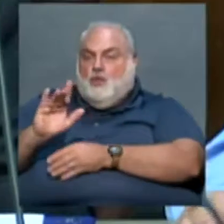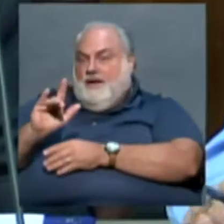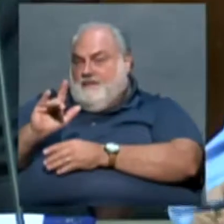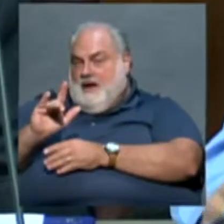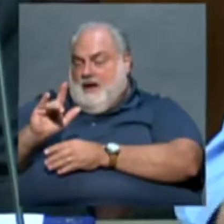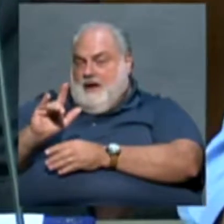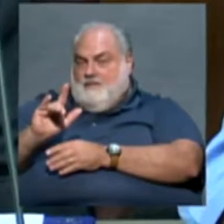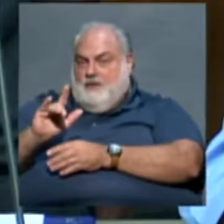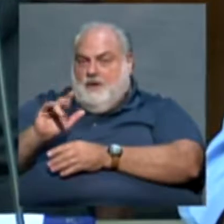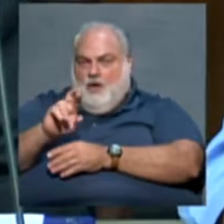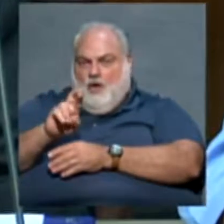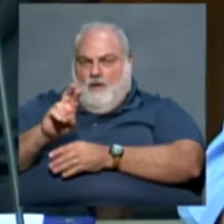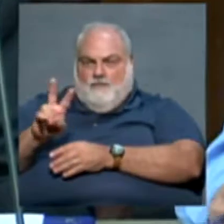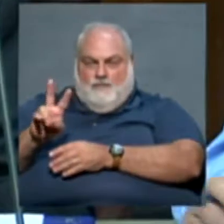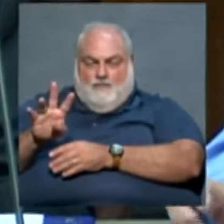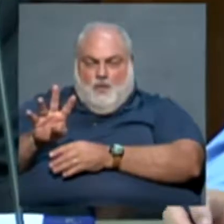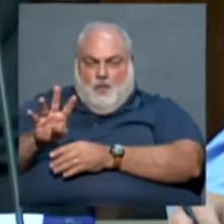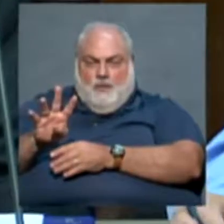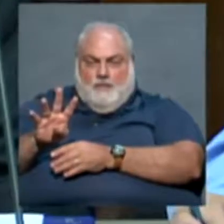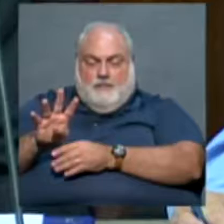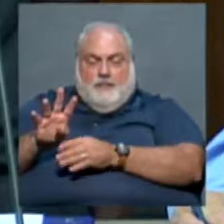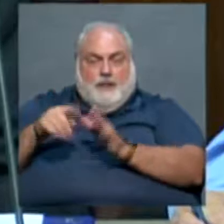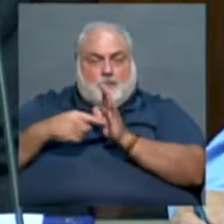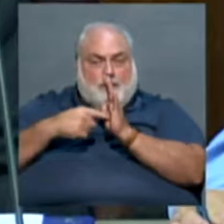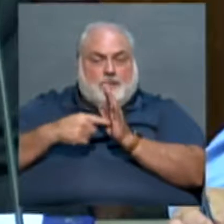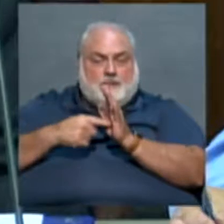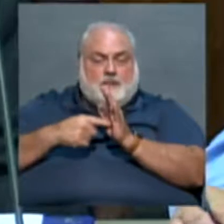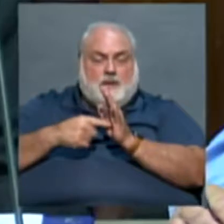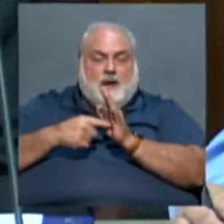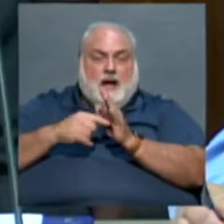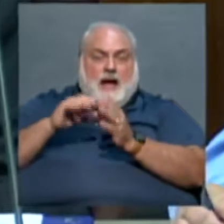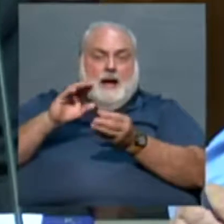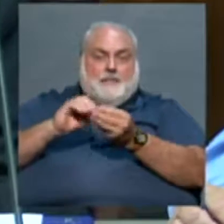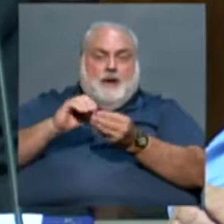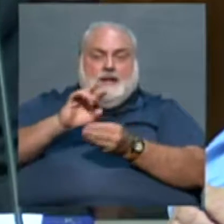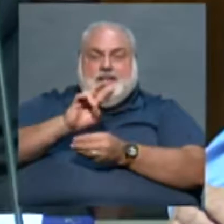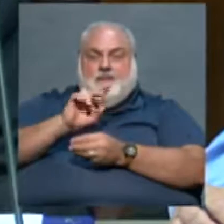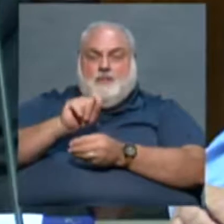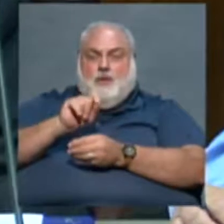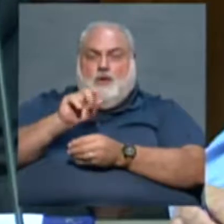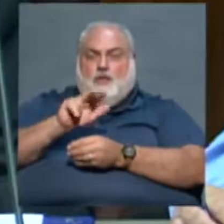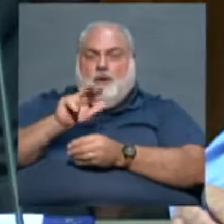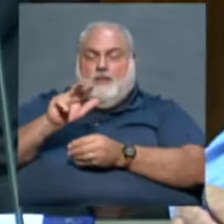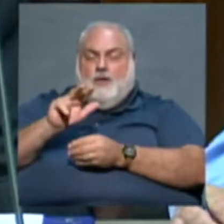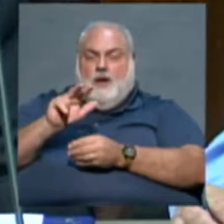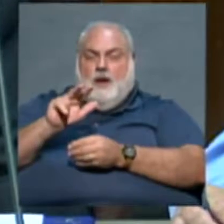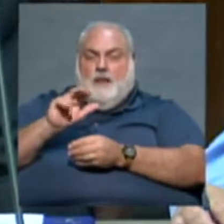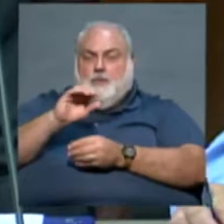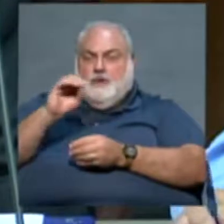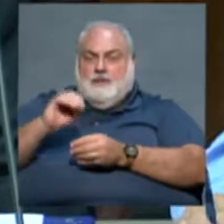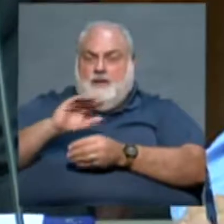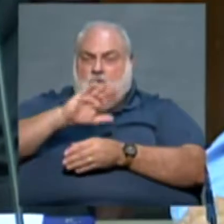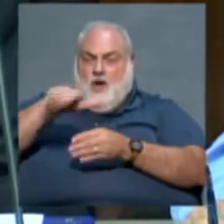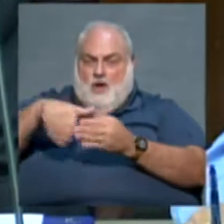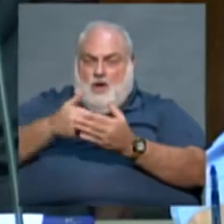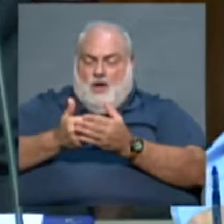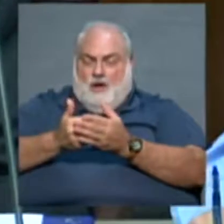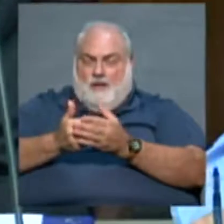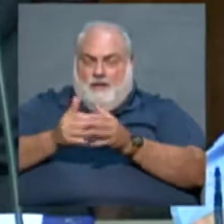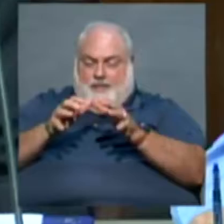R4. This represents R4 zoning on a total of 7.33% of the overall lots within this